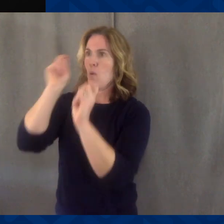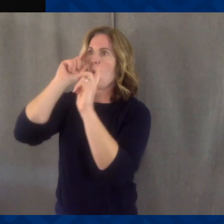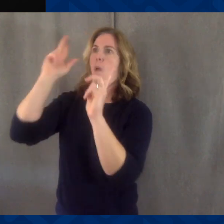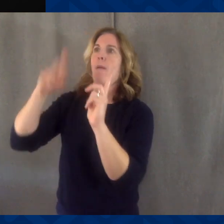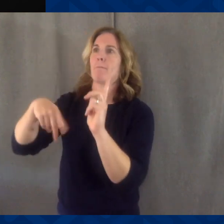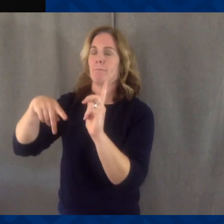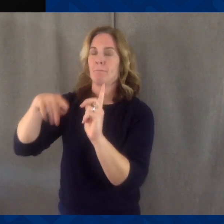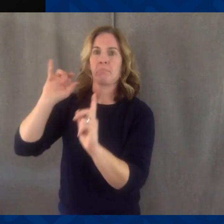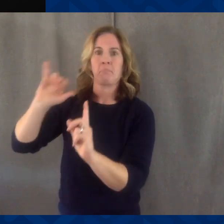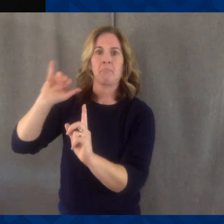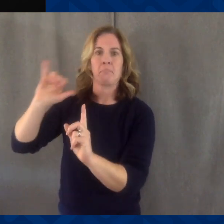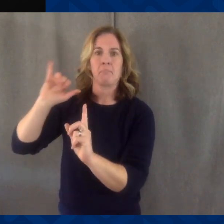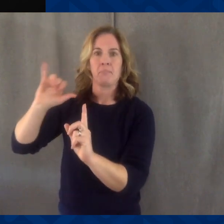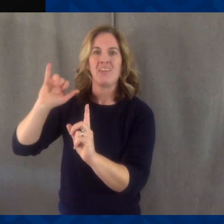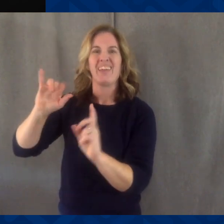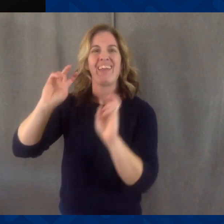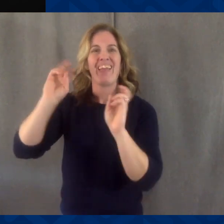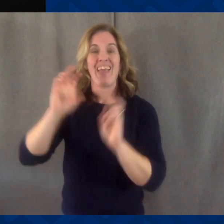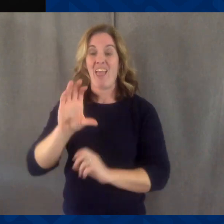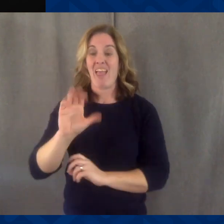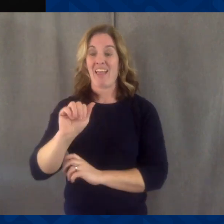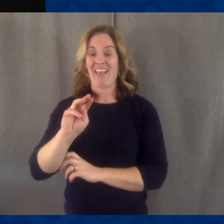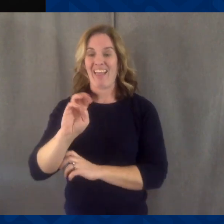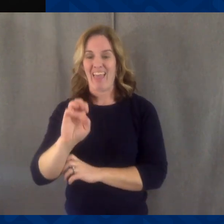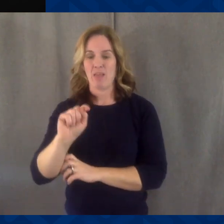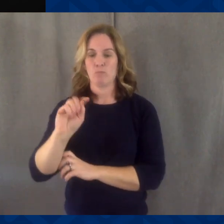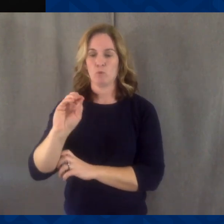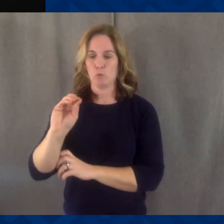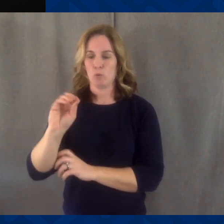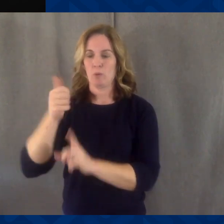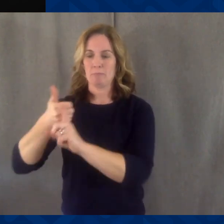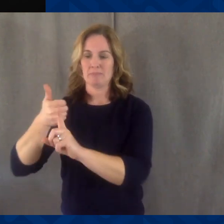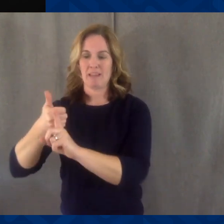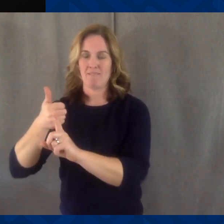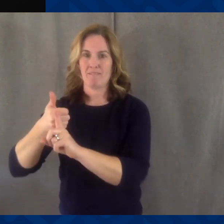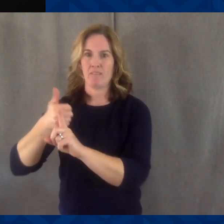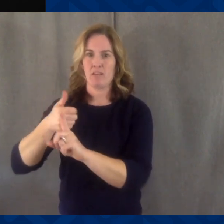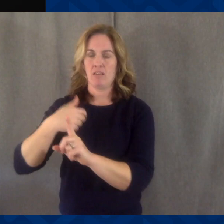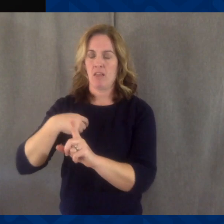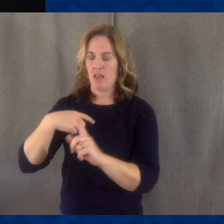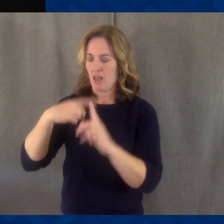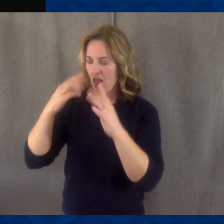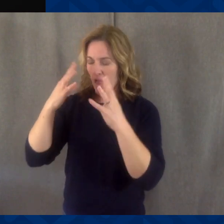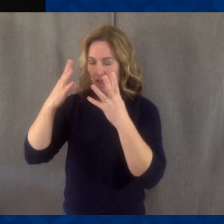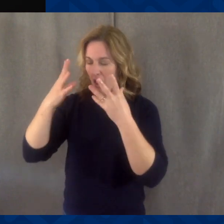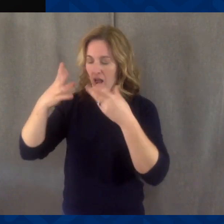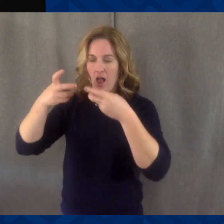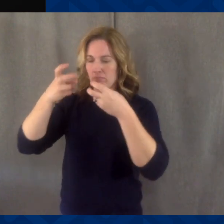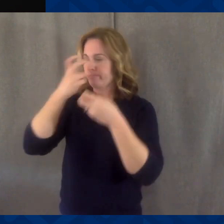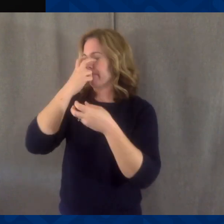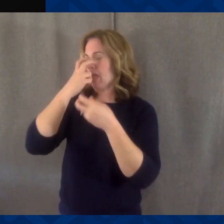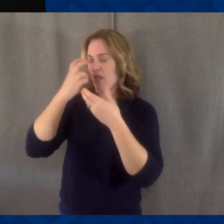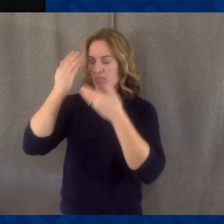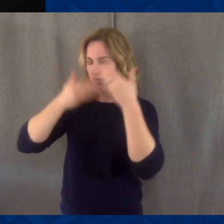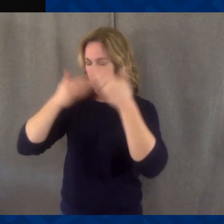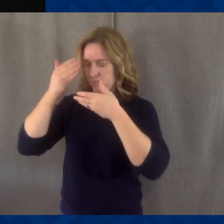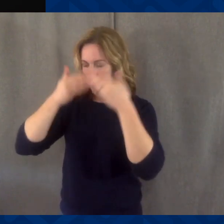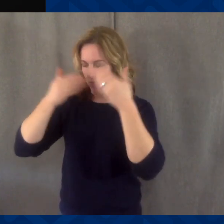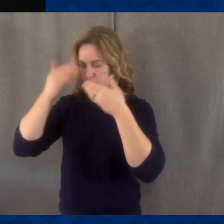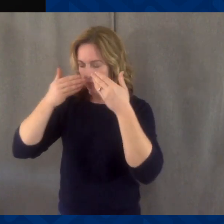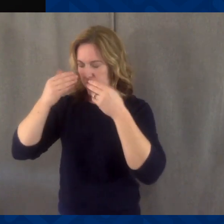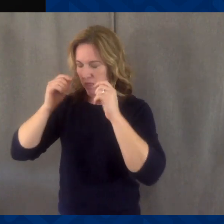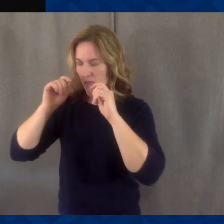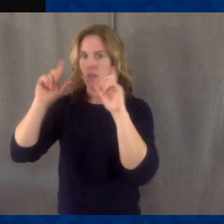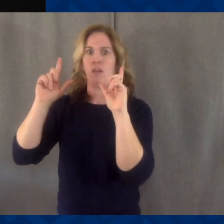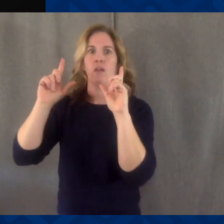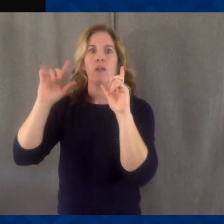a beautiful phrase, Vineyard Columbus, and I commend it to you, because we live in a world that conditions us to believe that